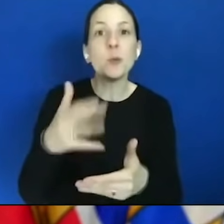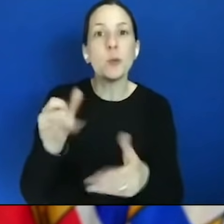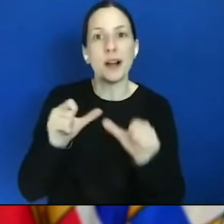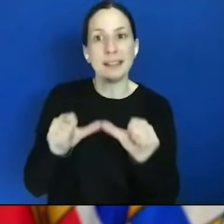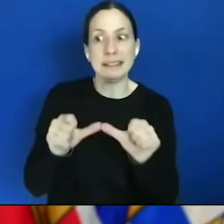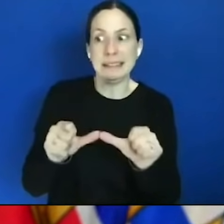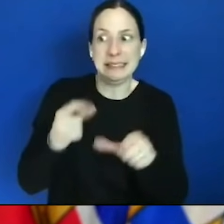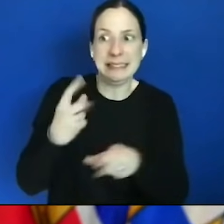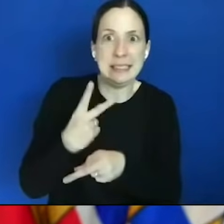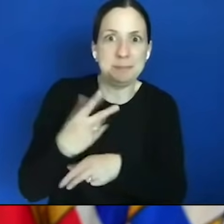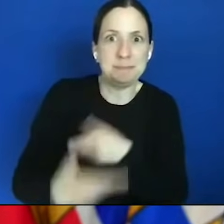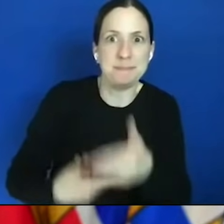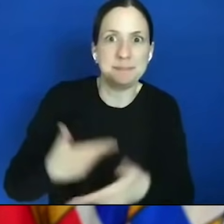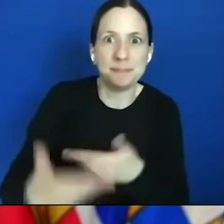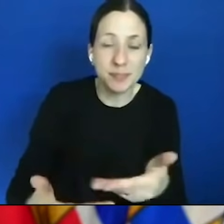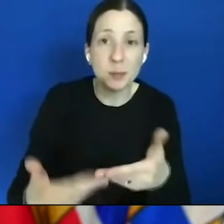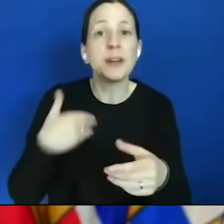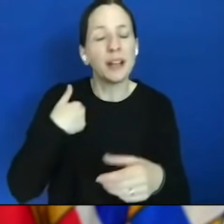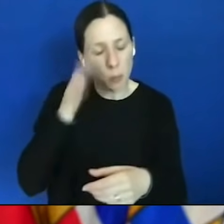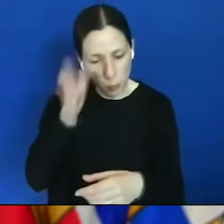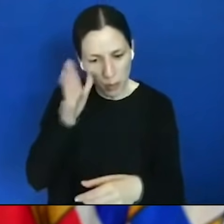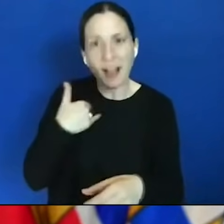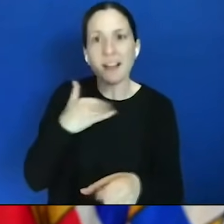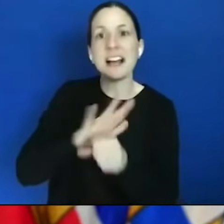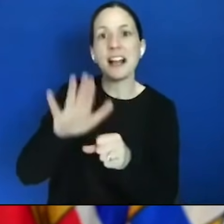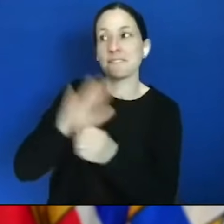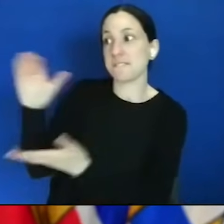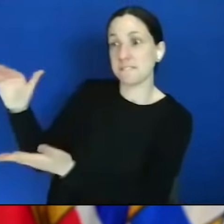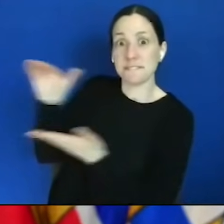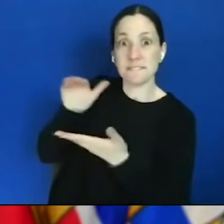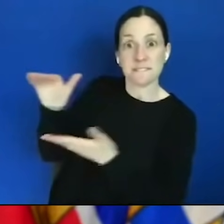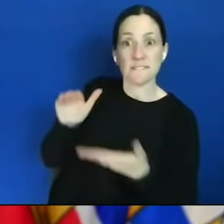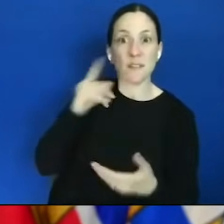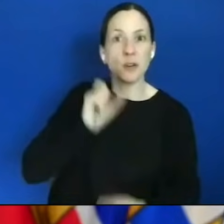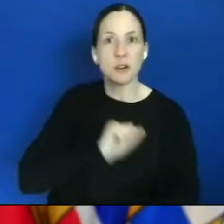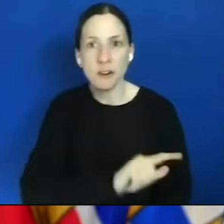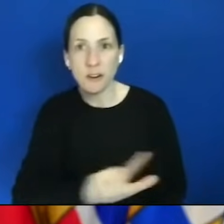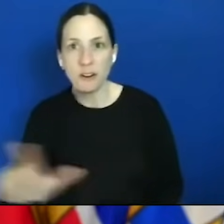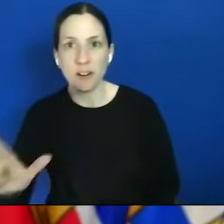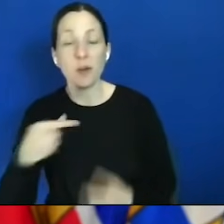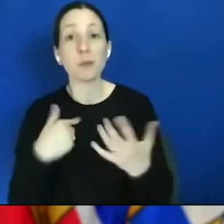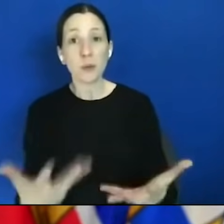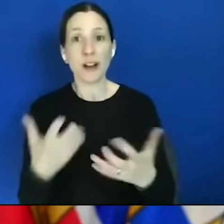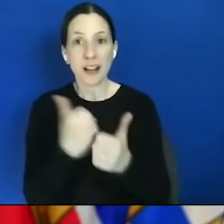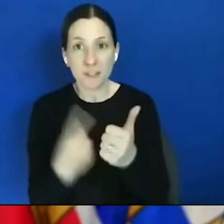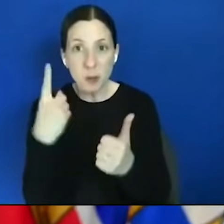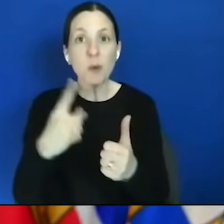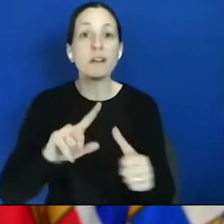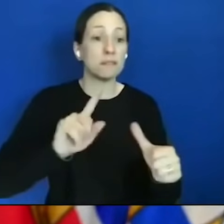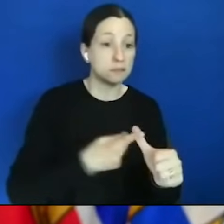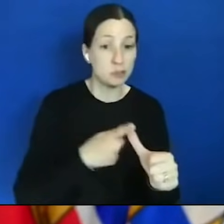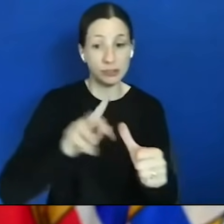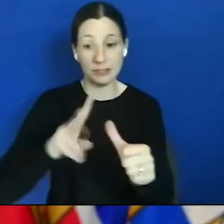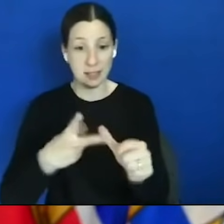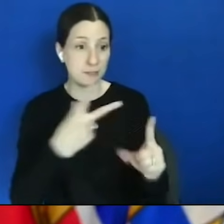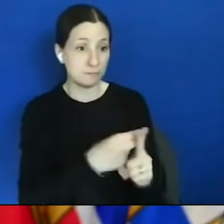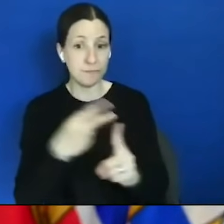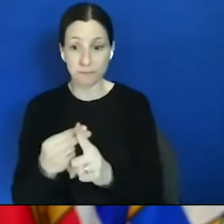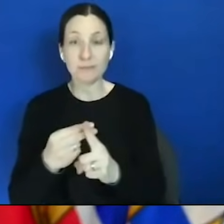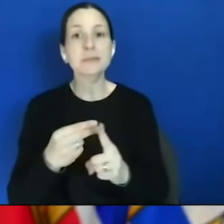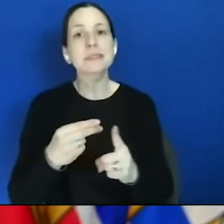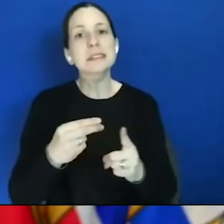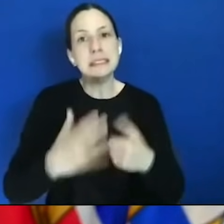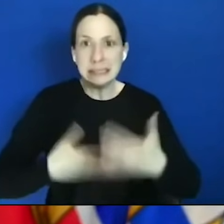that momentum going. There is enough supply for everyone, and we want to get everyone fully vaccinated as soon as